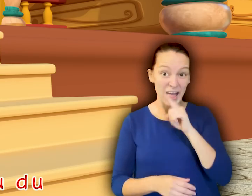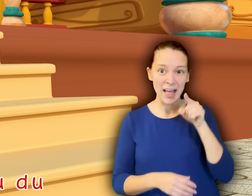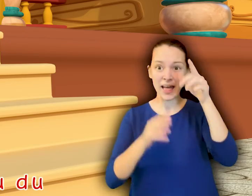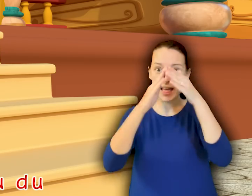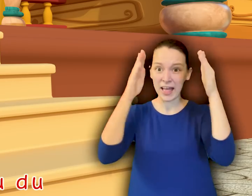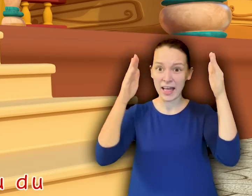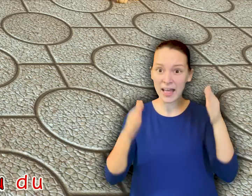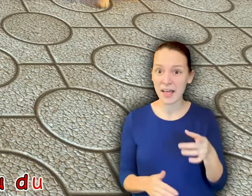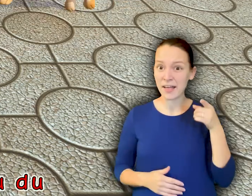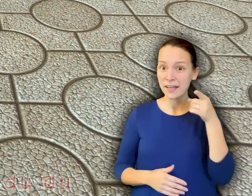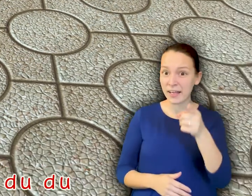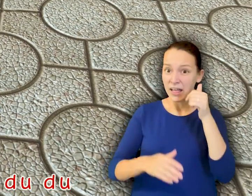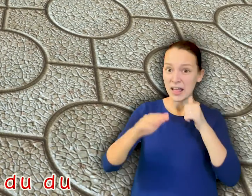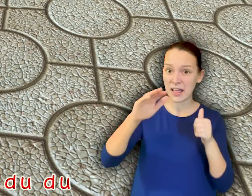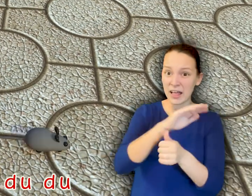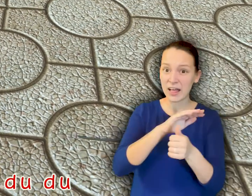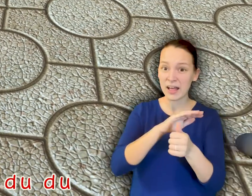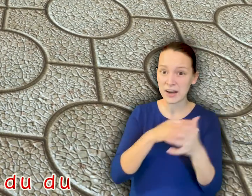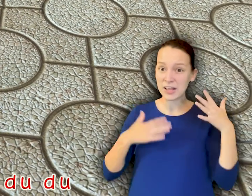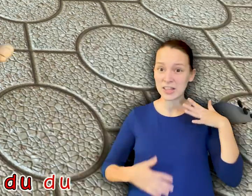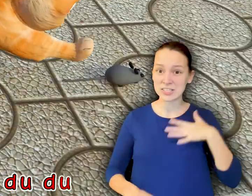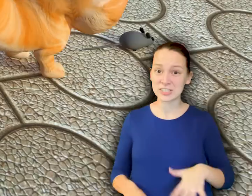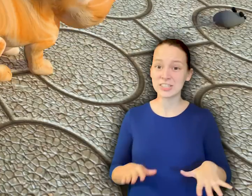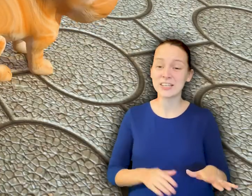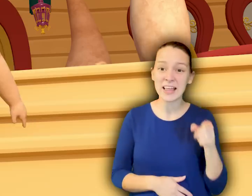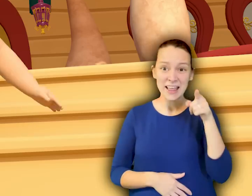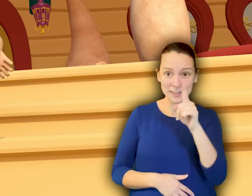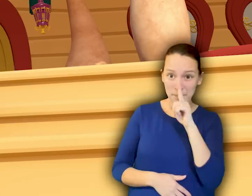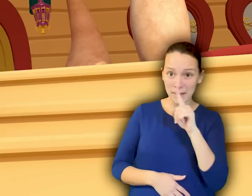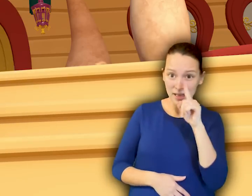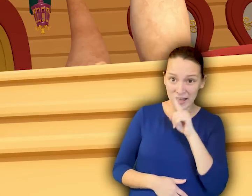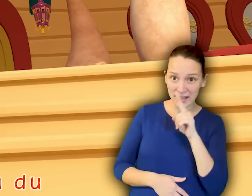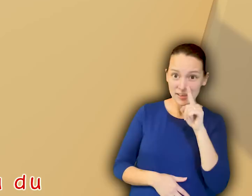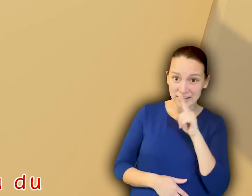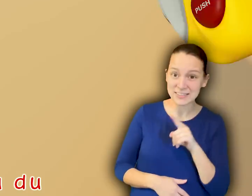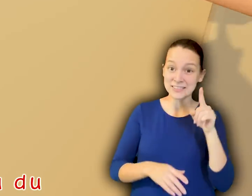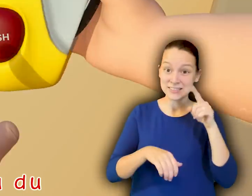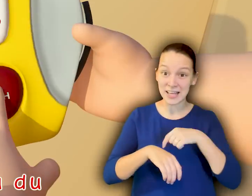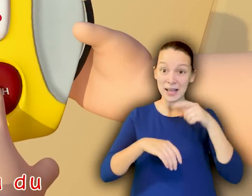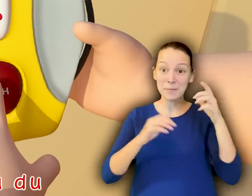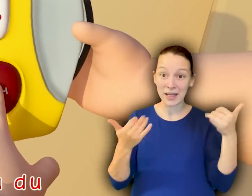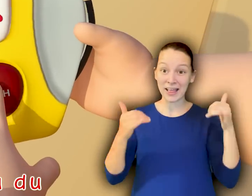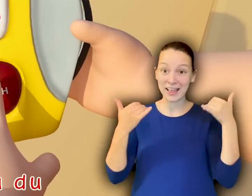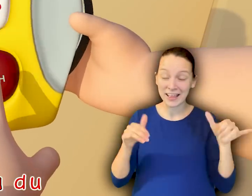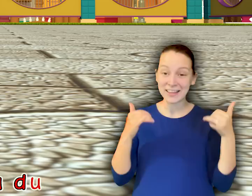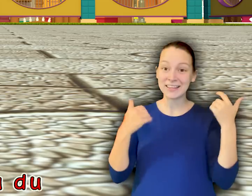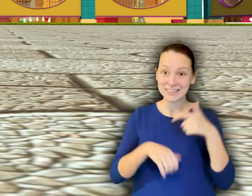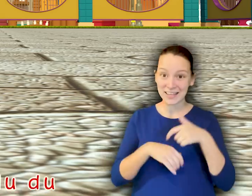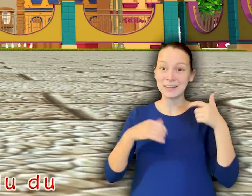the house under the blous a little mouse time to